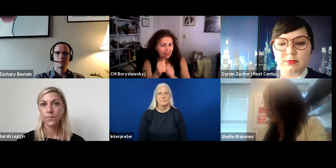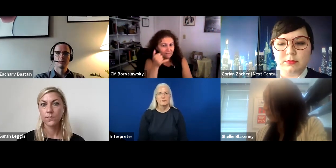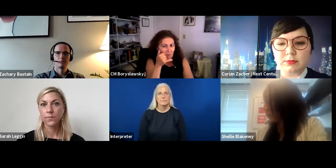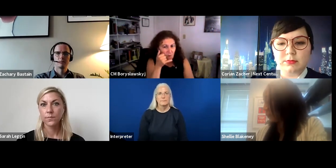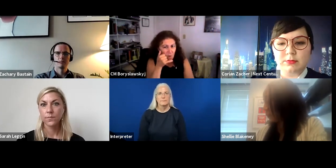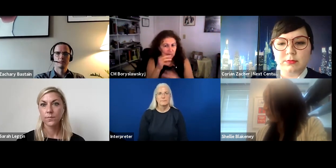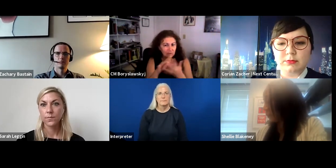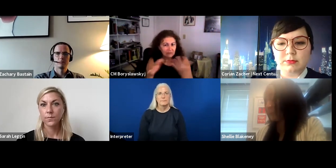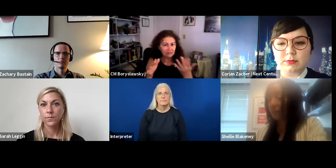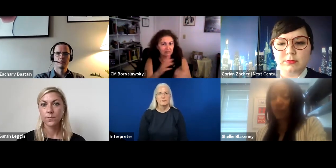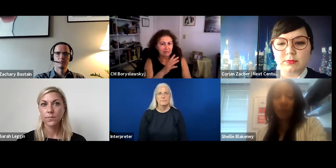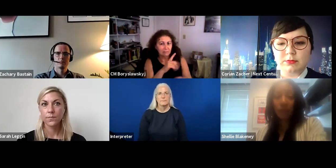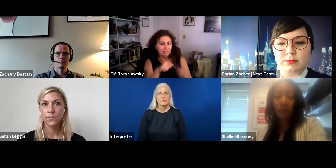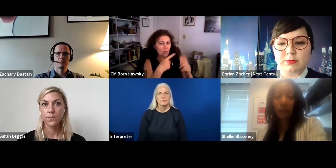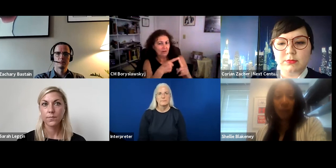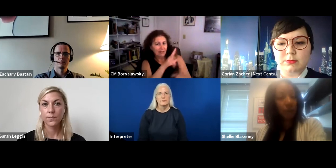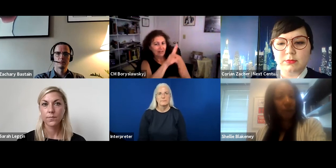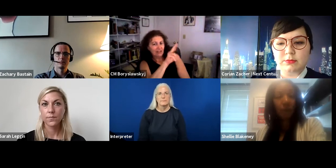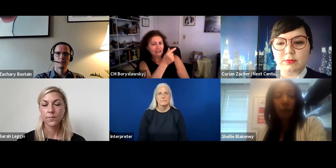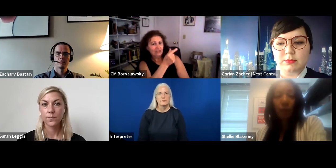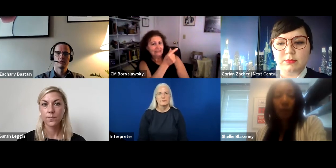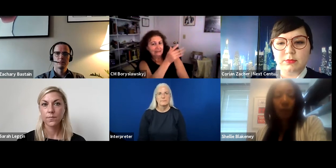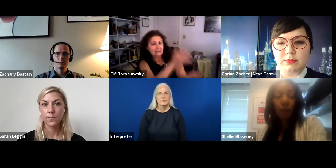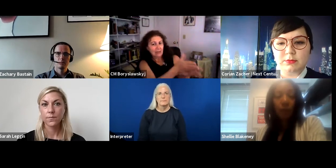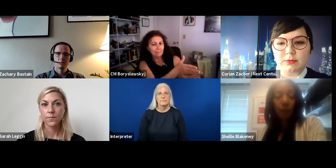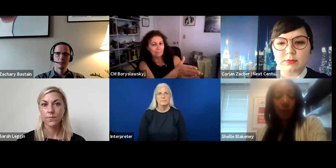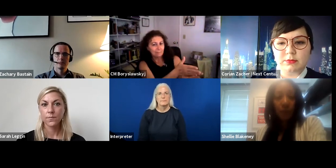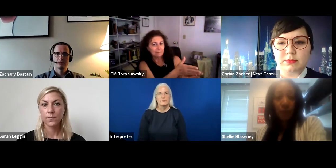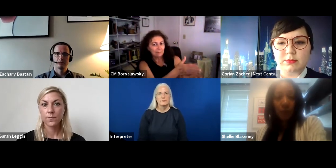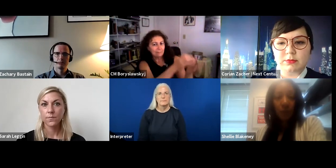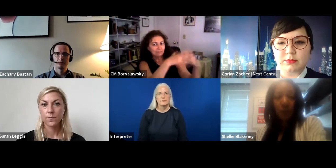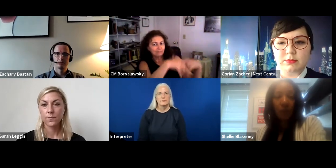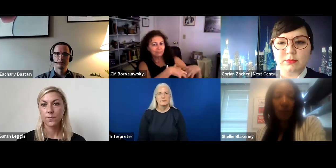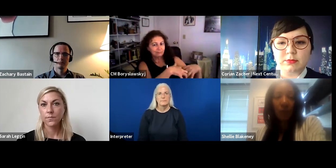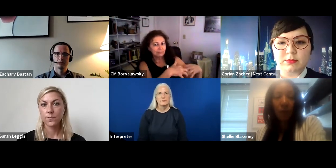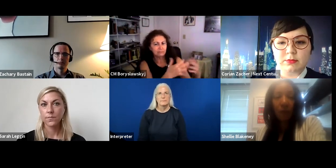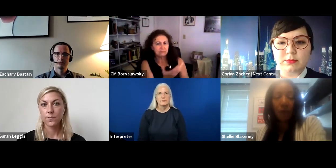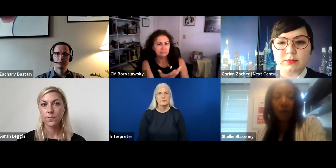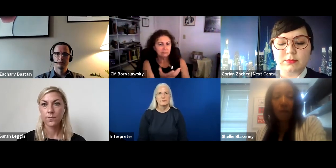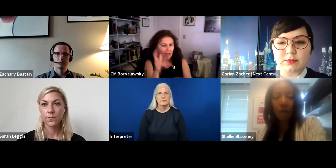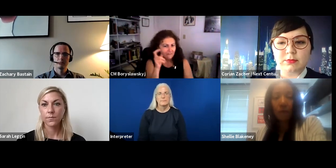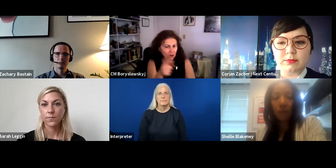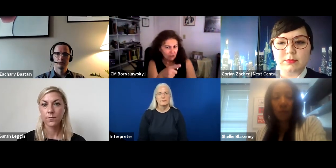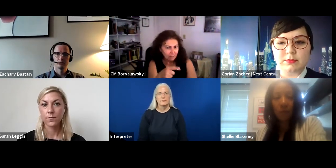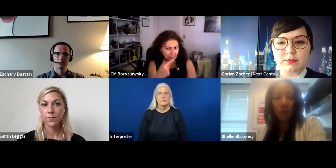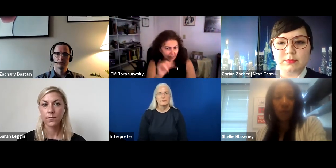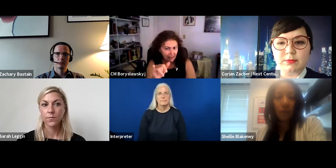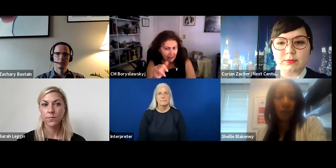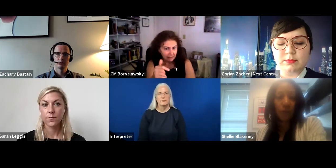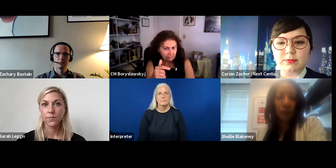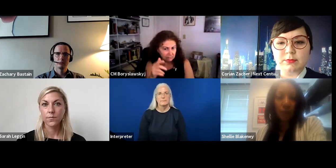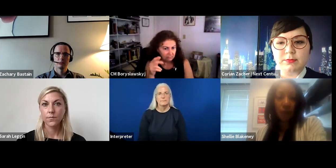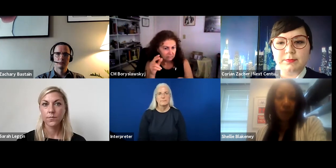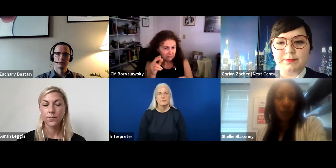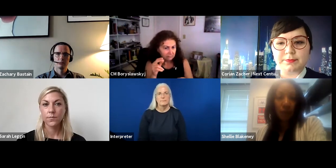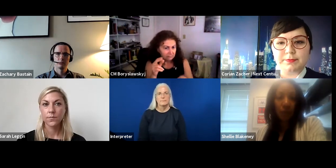Are there any types of disruption that's going to happen with the phone networks when 3G stops and becomes sunsetted?